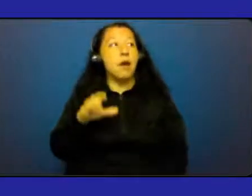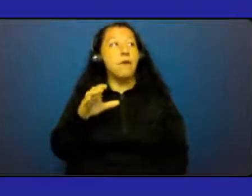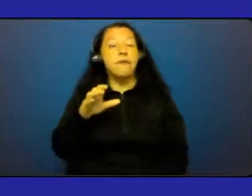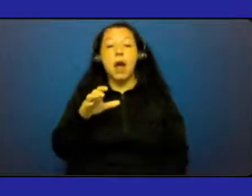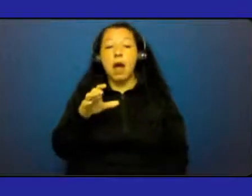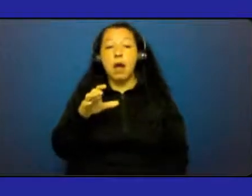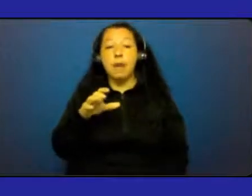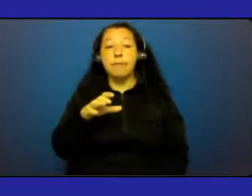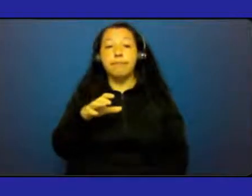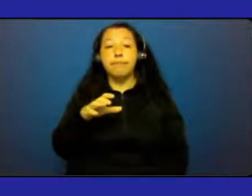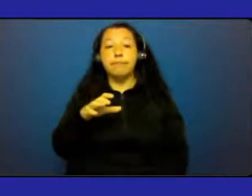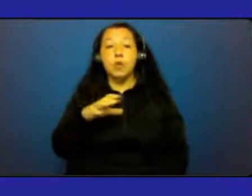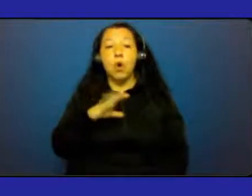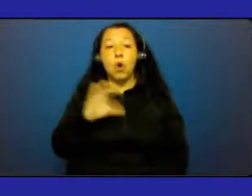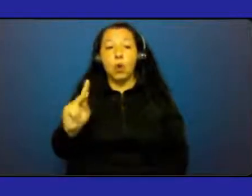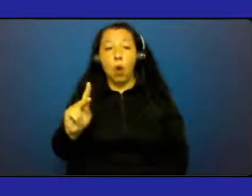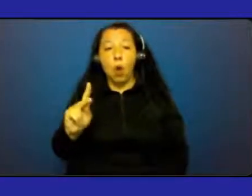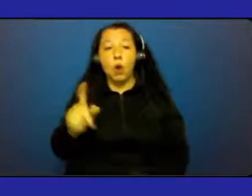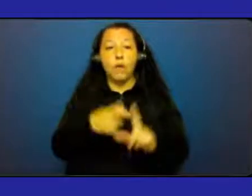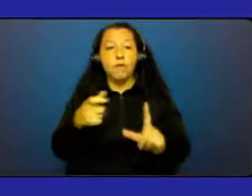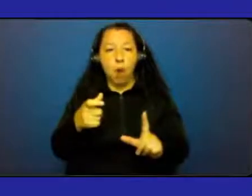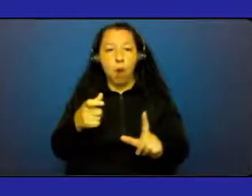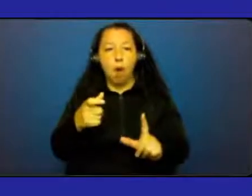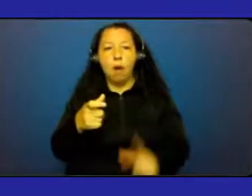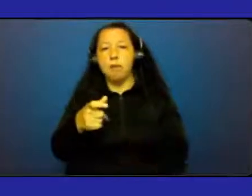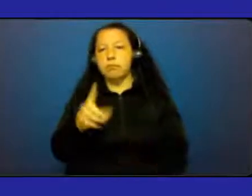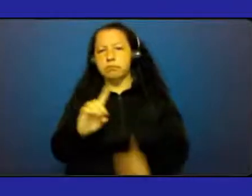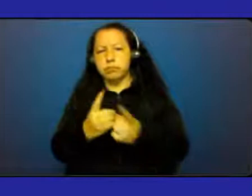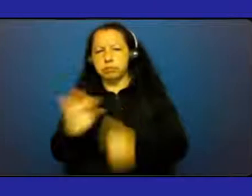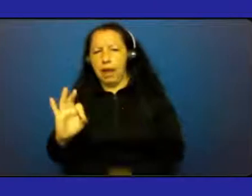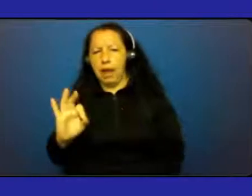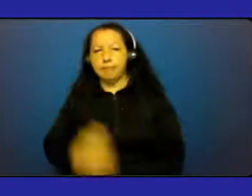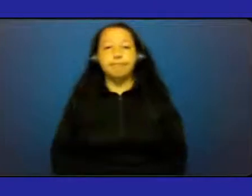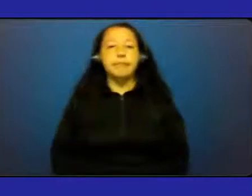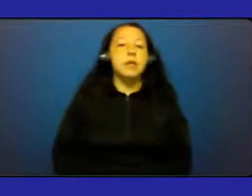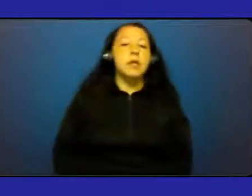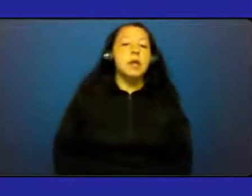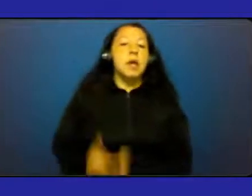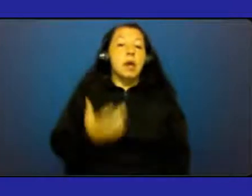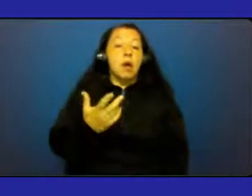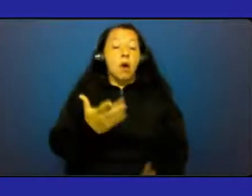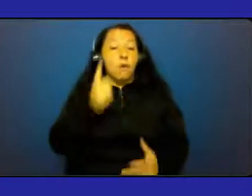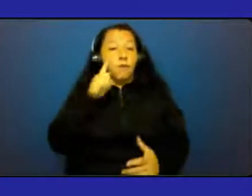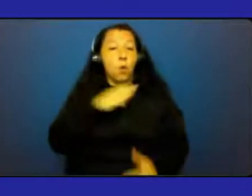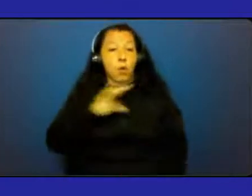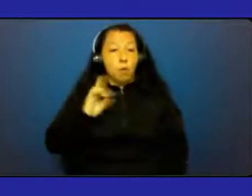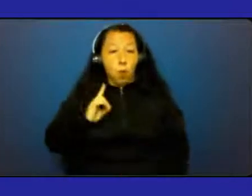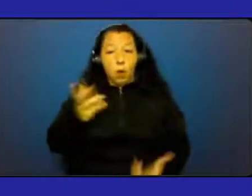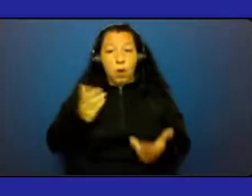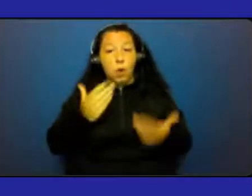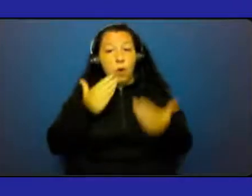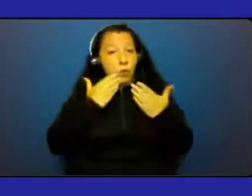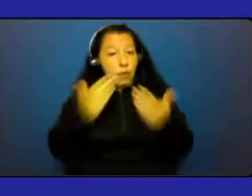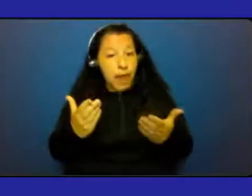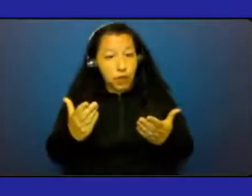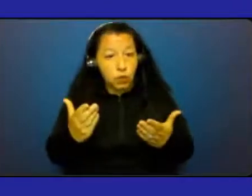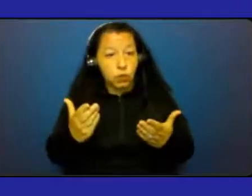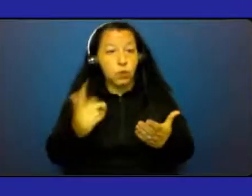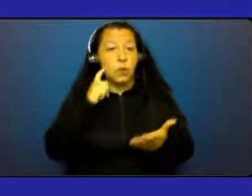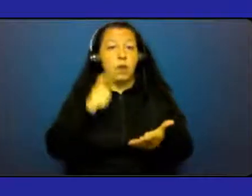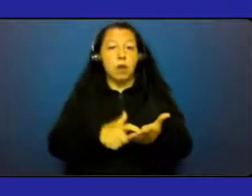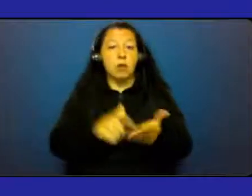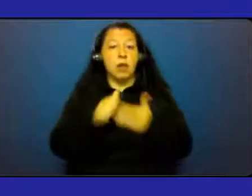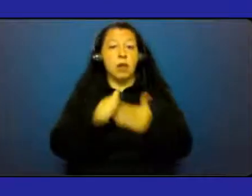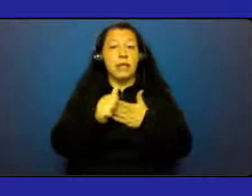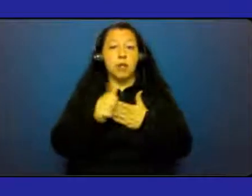listening capacity. On behalf of the board, I would like to extend our thanks and acknowledge the leadership at our Brooklyn